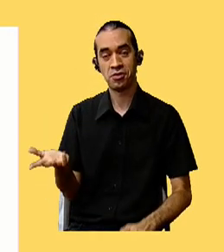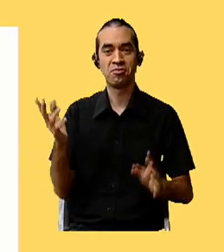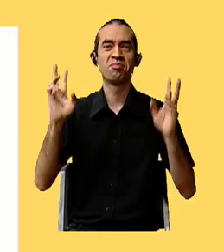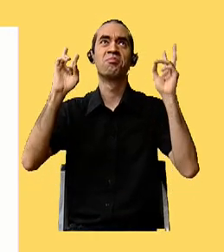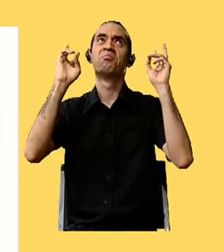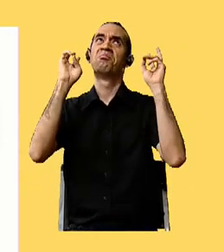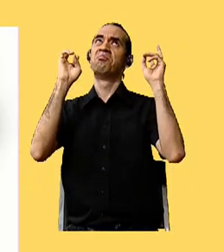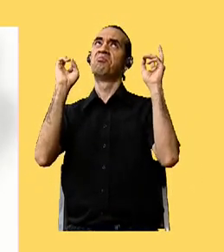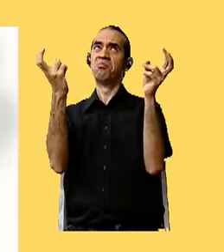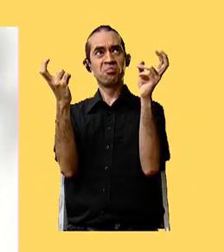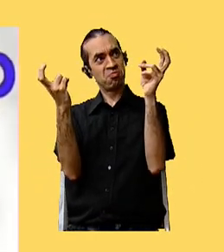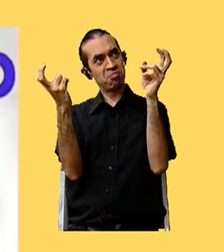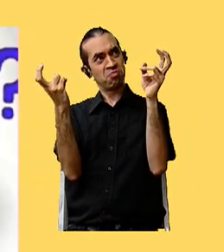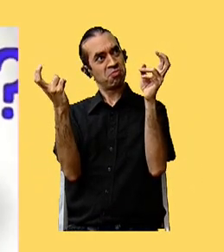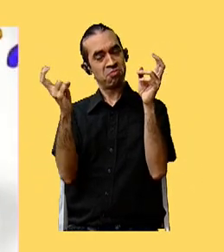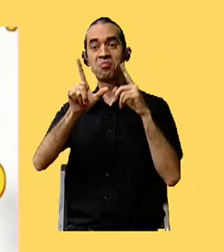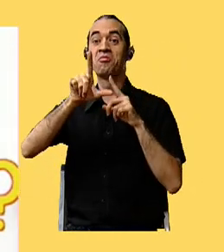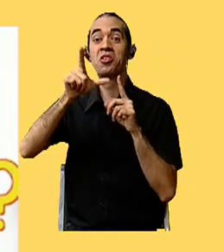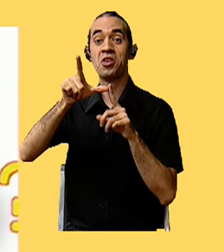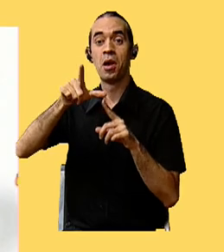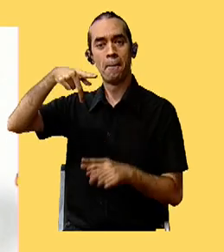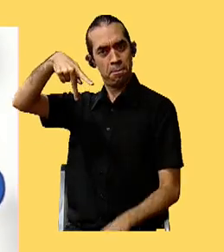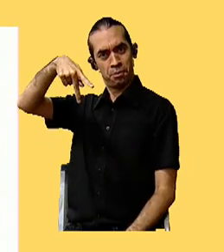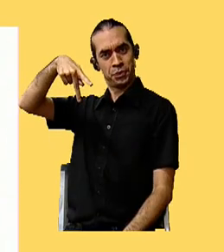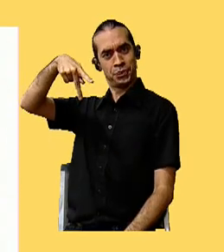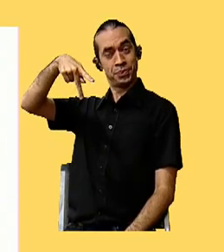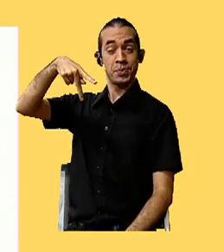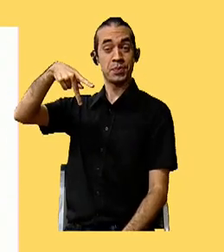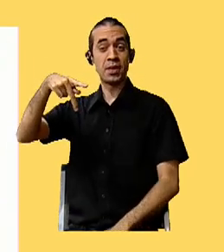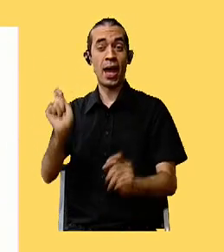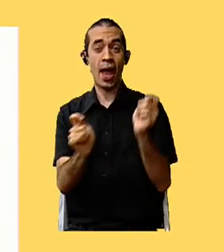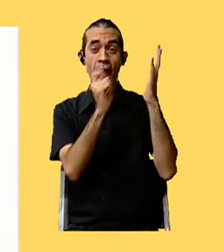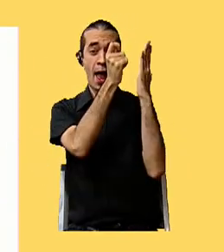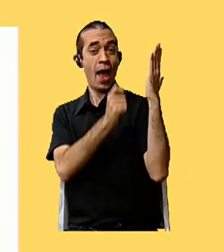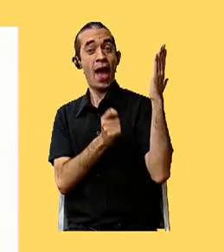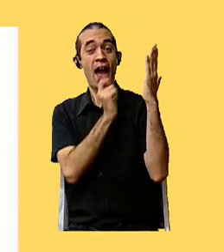about the letter P.